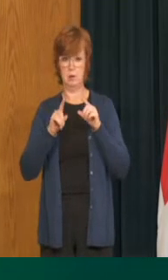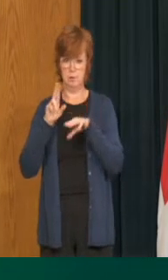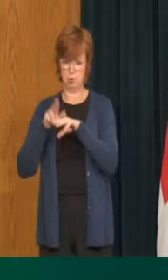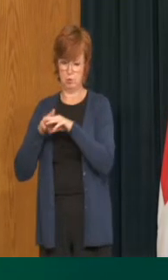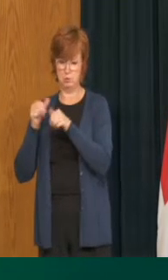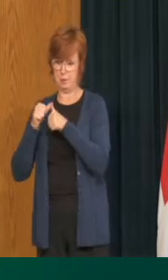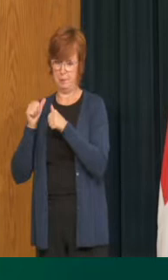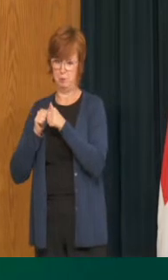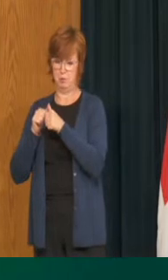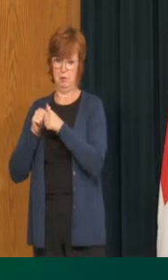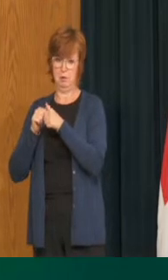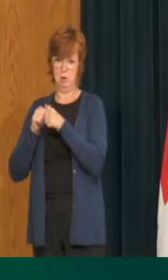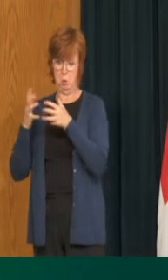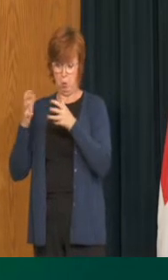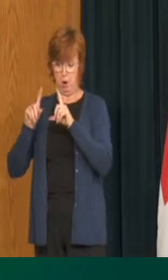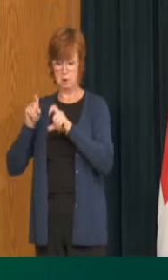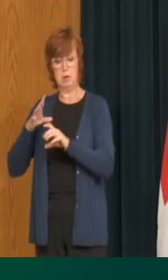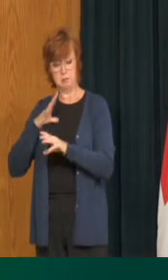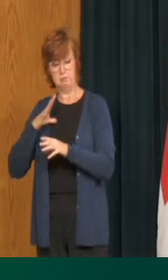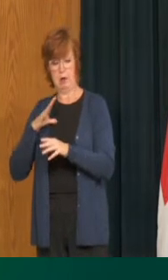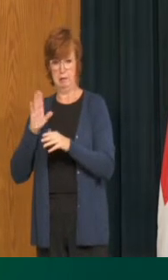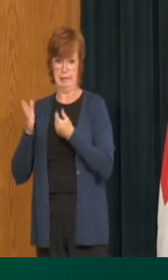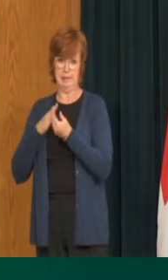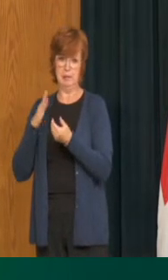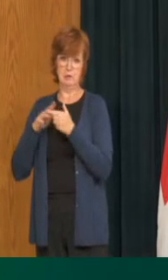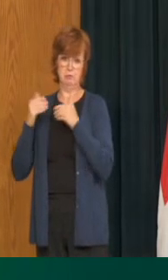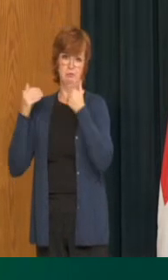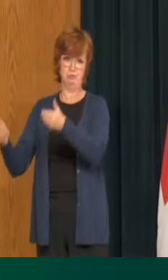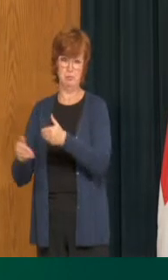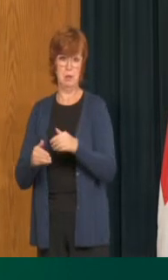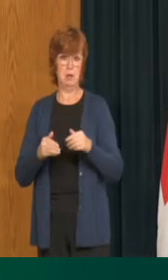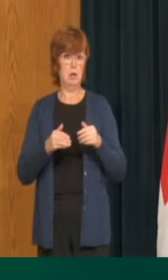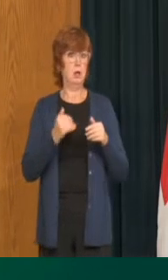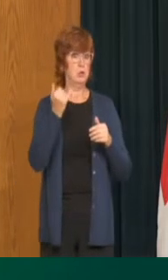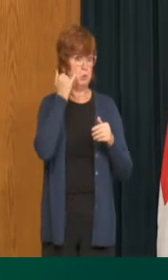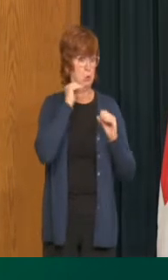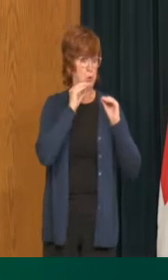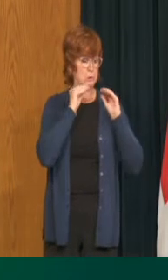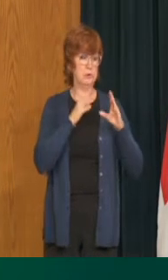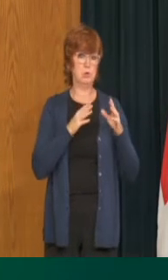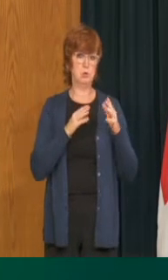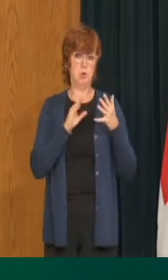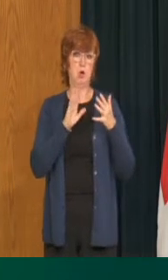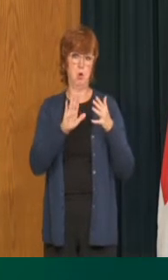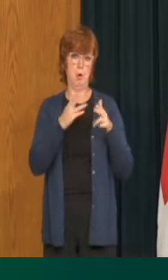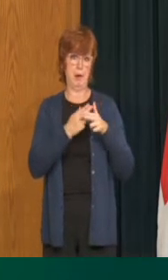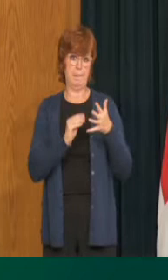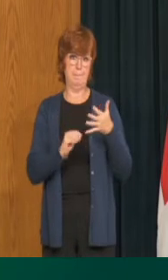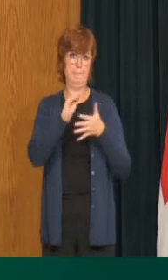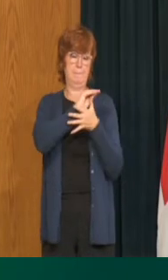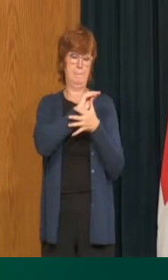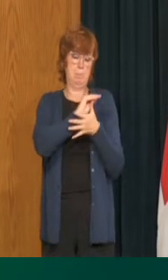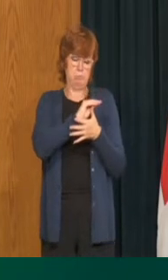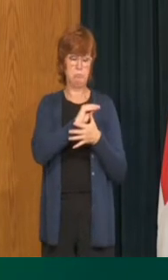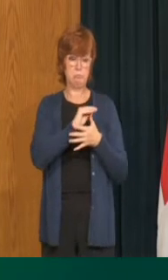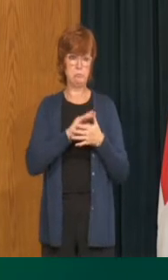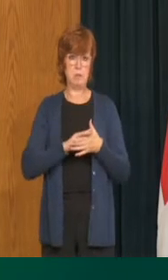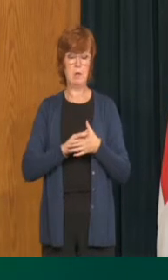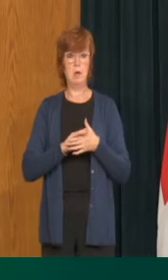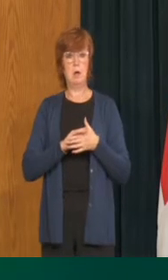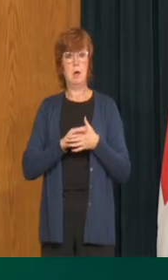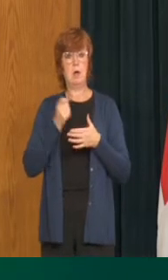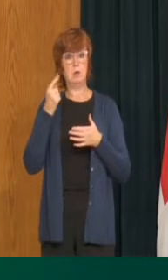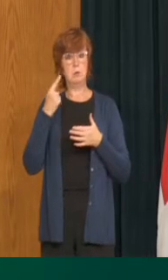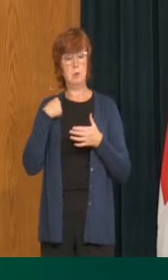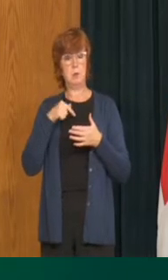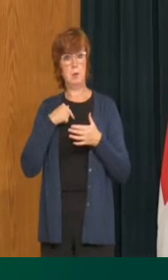a school, but if you mention that you teach in a school, that is on the priority list. But again, right now, because testing